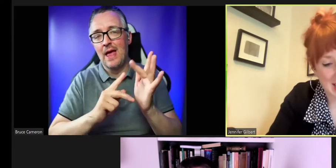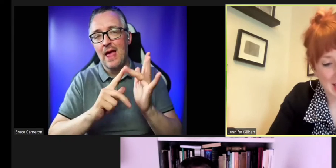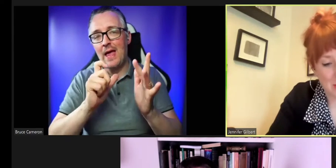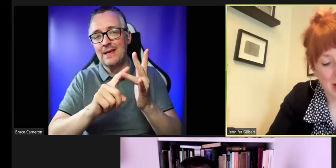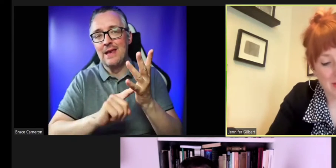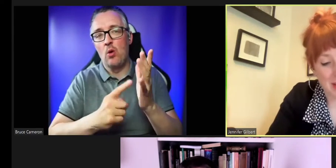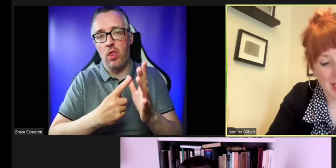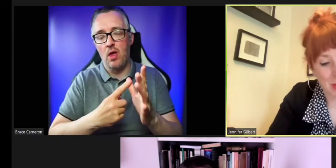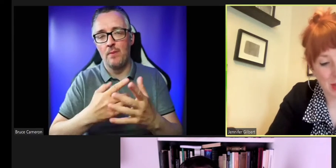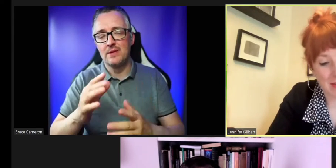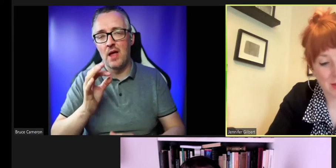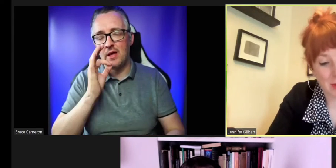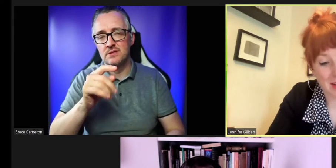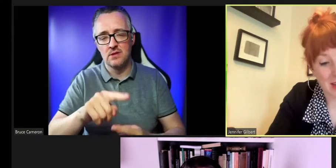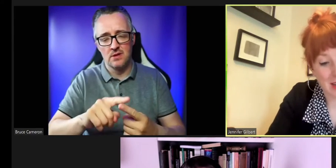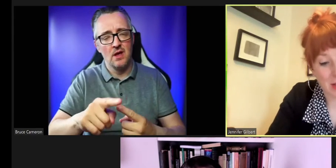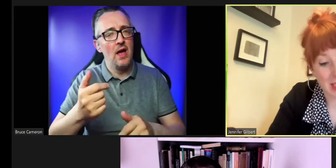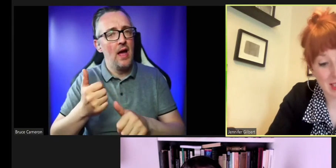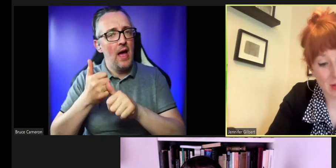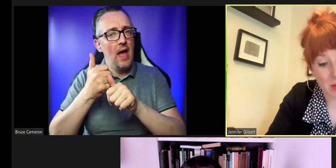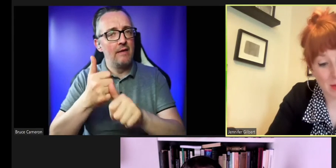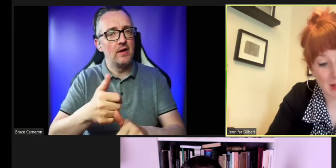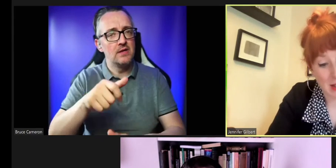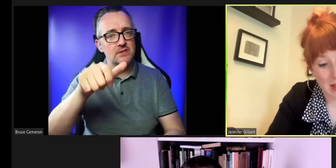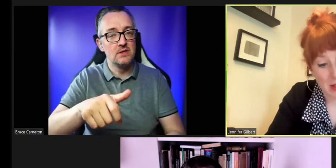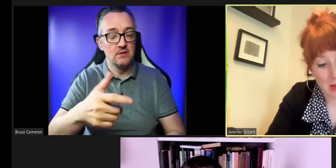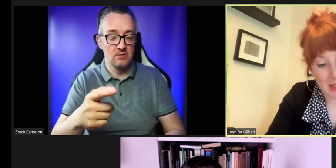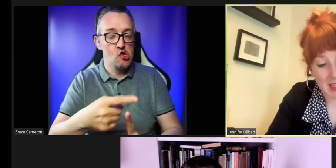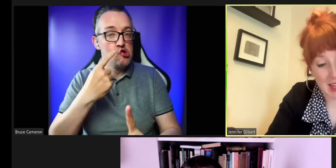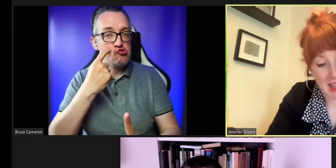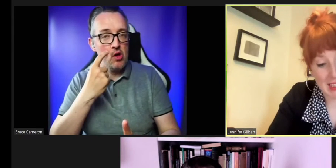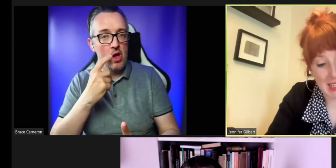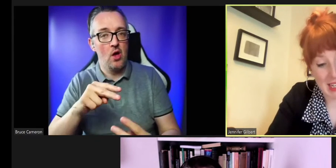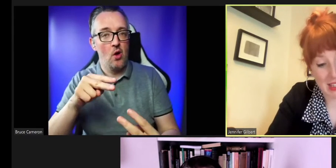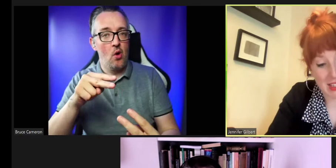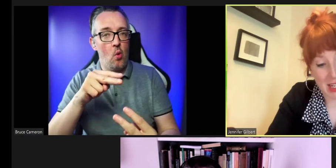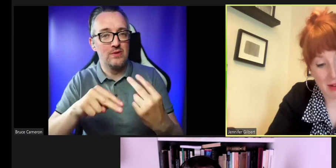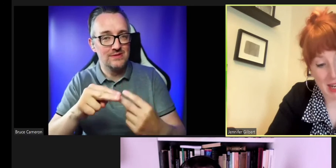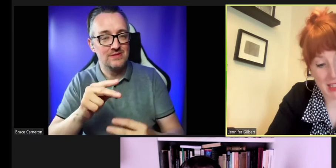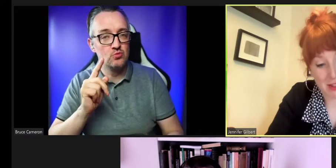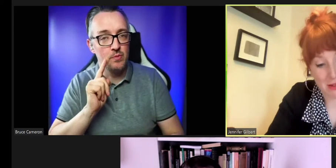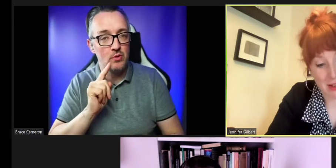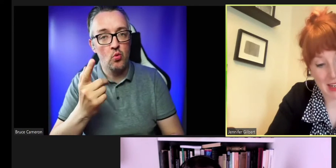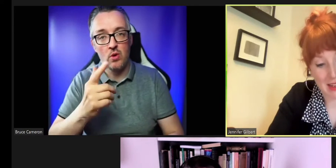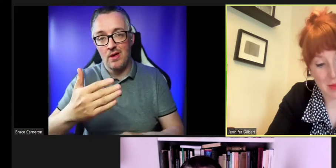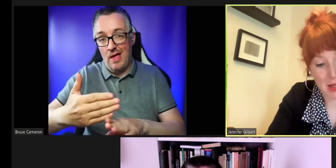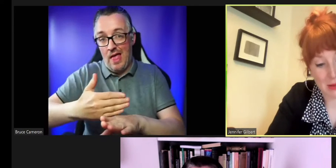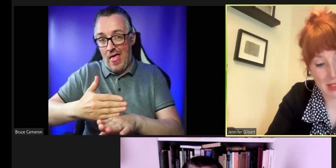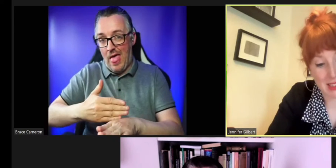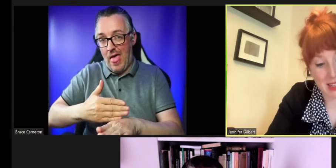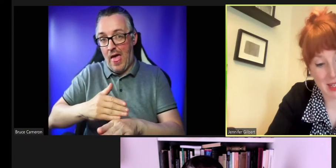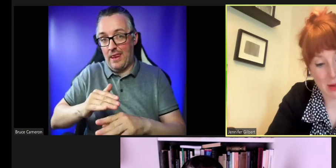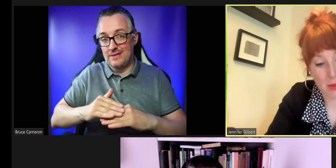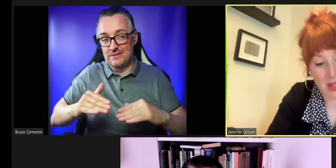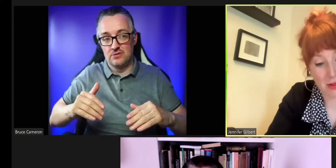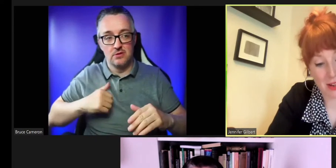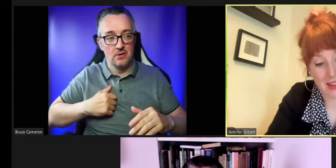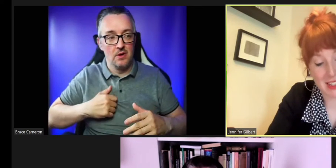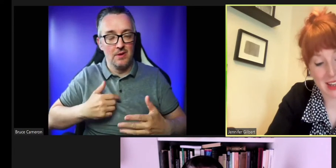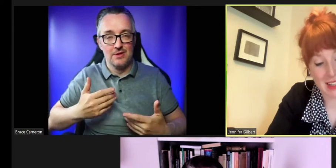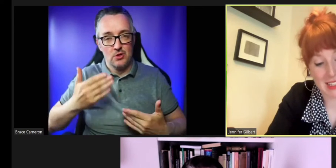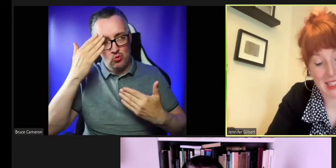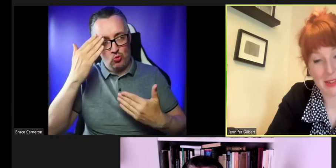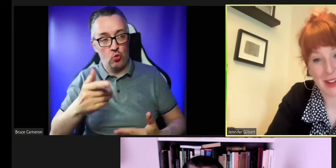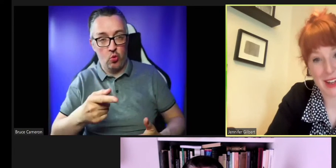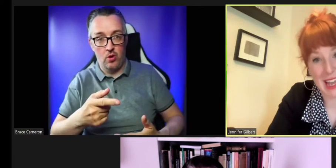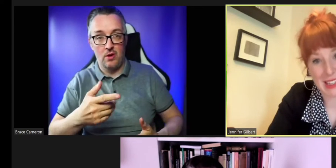said, what advice would you give to a younger autistic woman who's at the early stages in their creative career, but who's concerned about whether or not